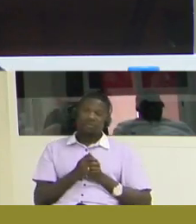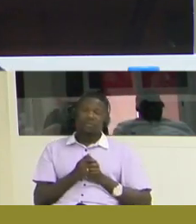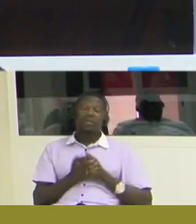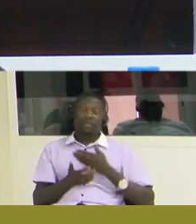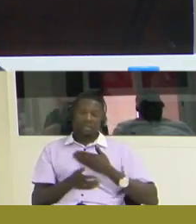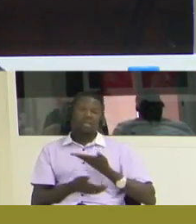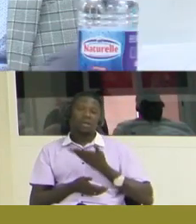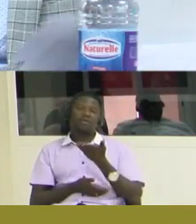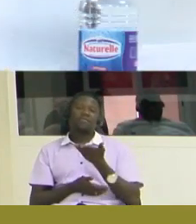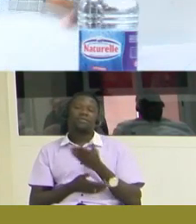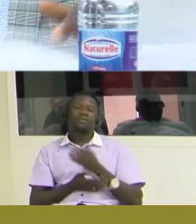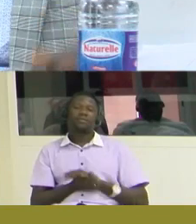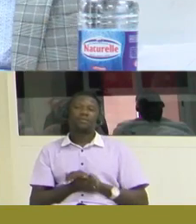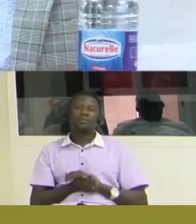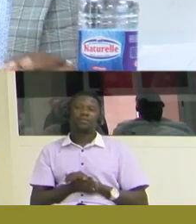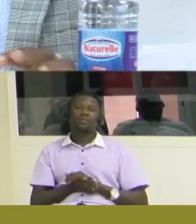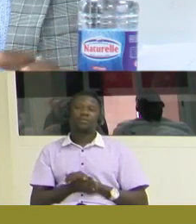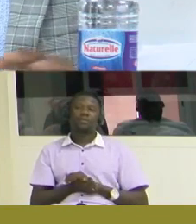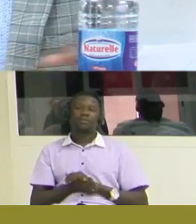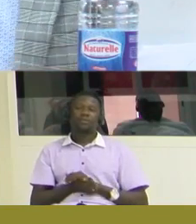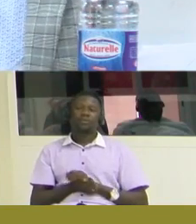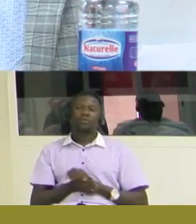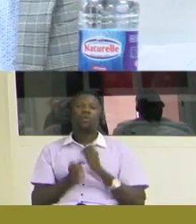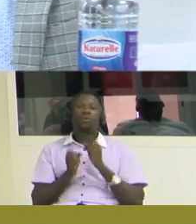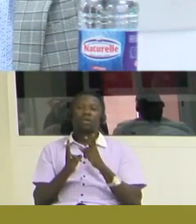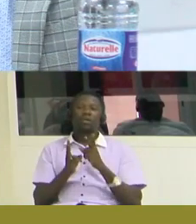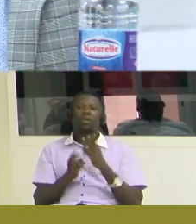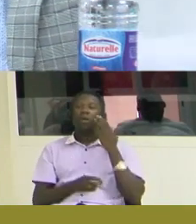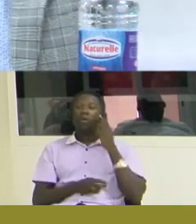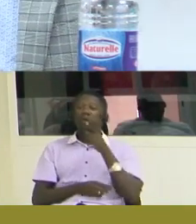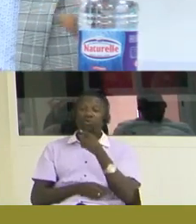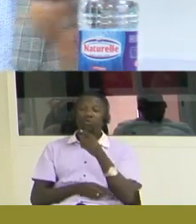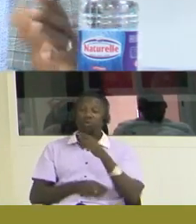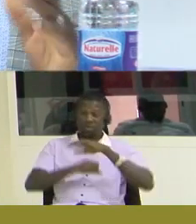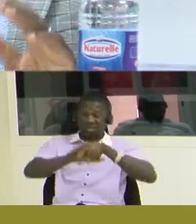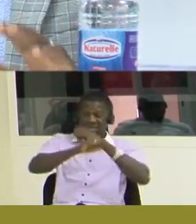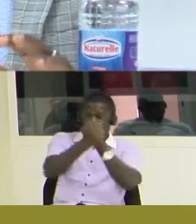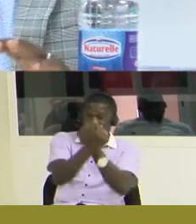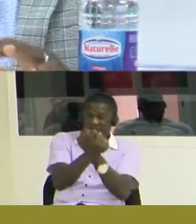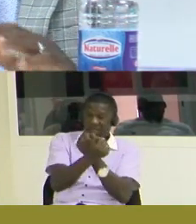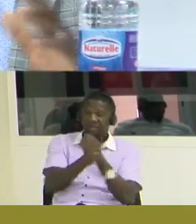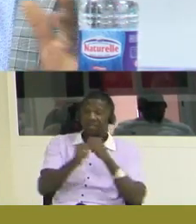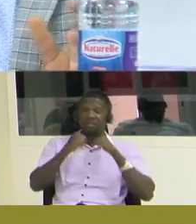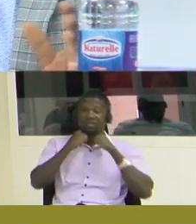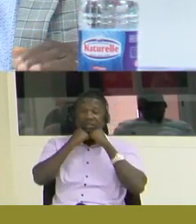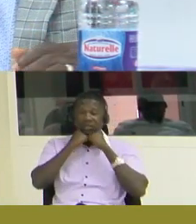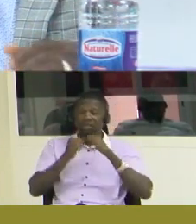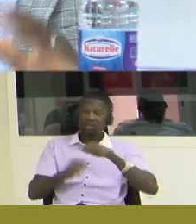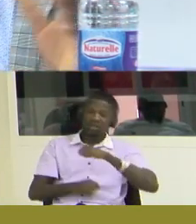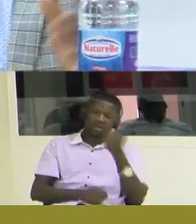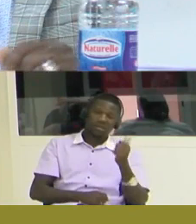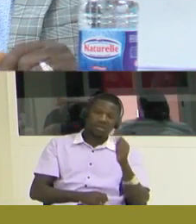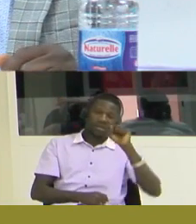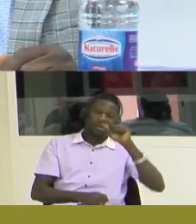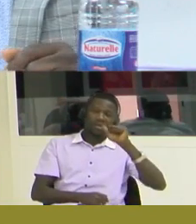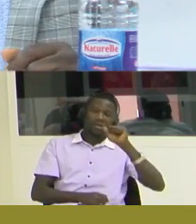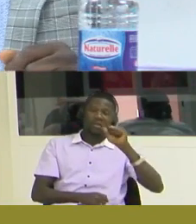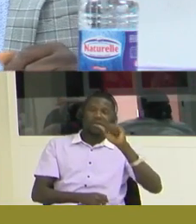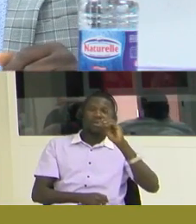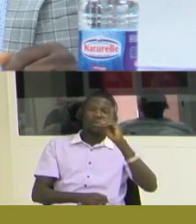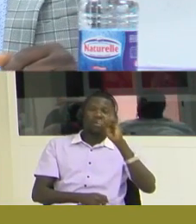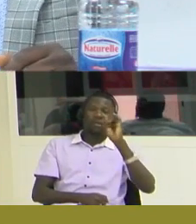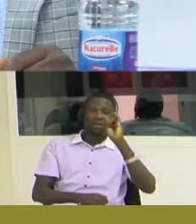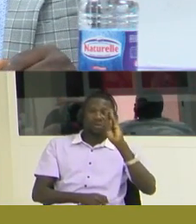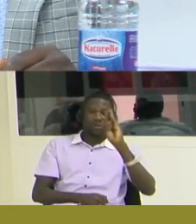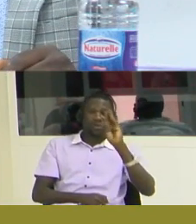when you arrested sonna beyond sorry you expected that they will receive a similar treatment